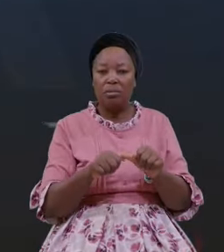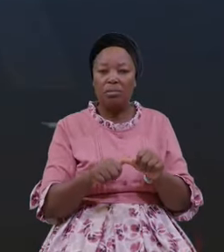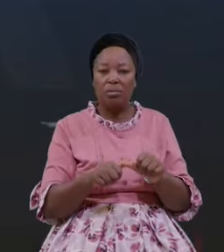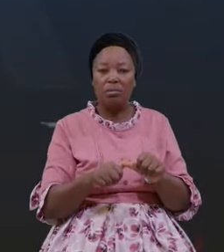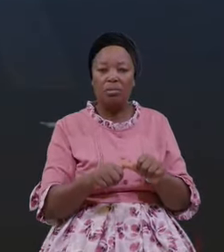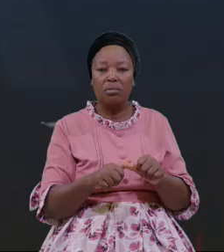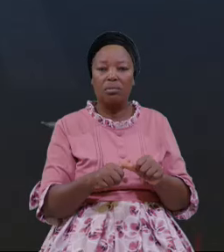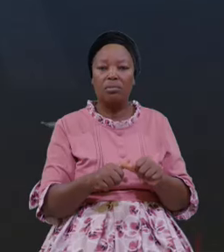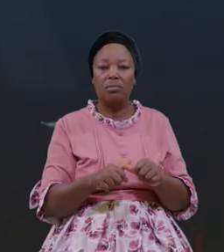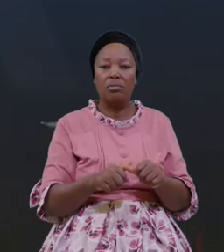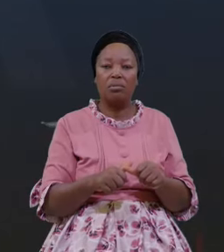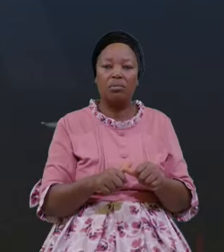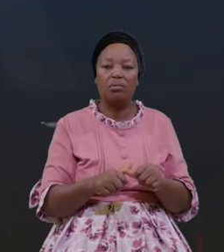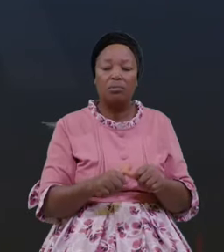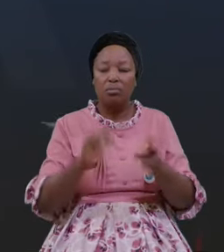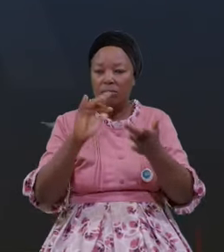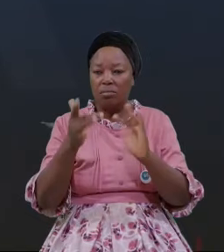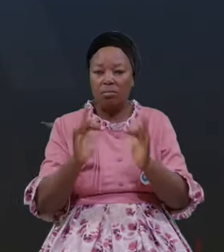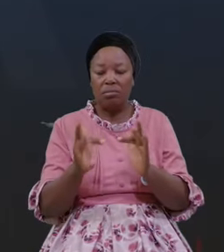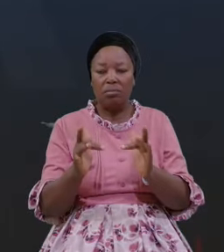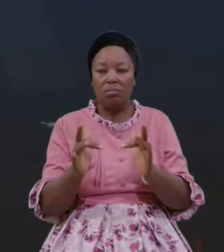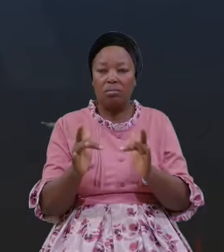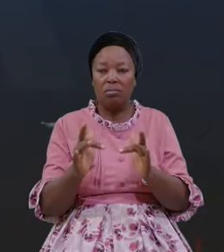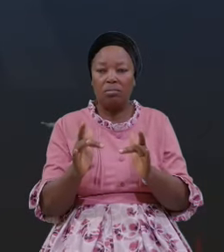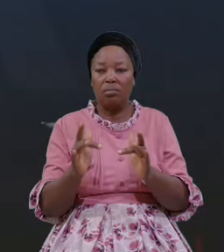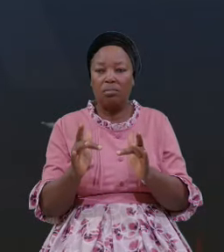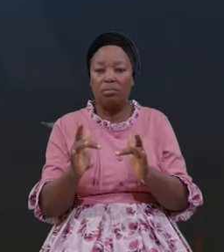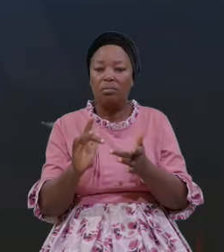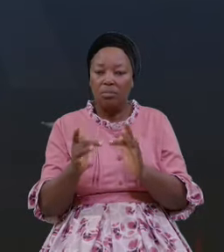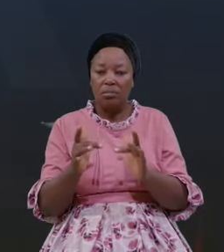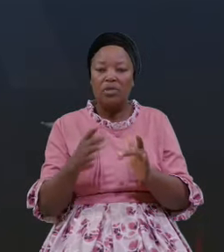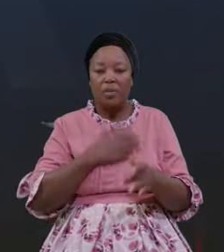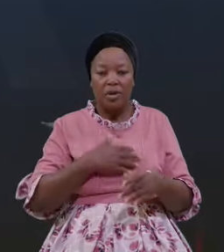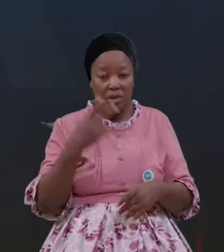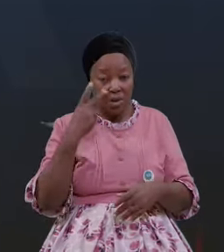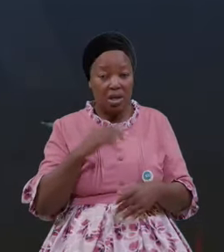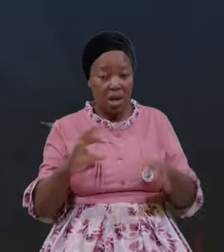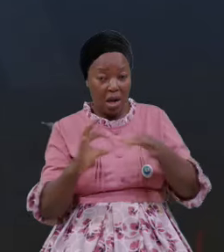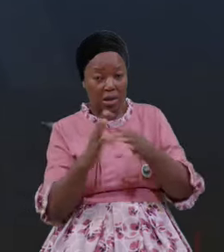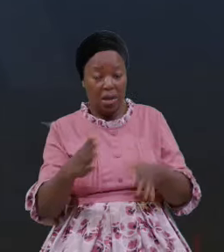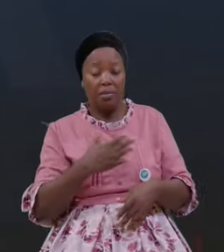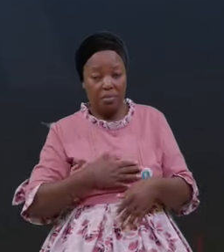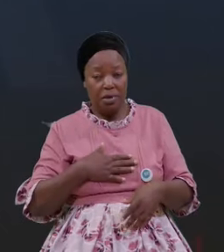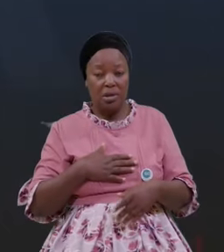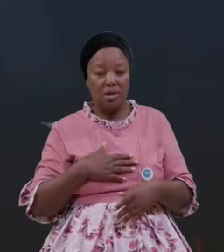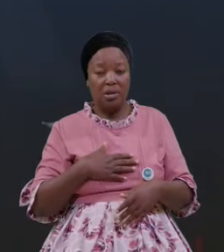Those online, look at the link there, click it. You see a form there, fill it and send to us quickly.